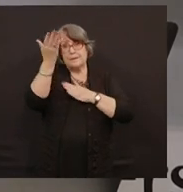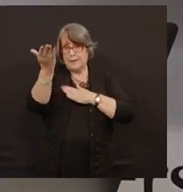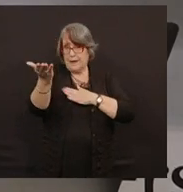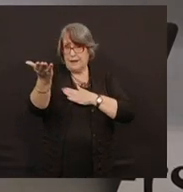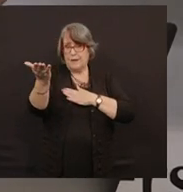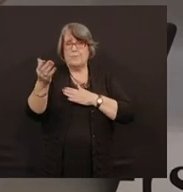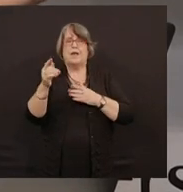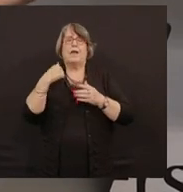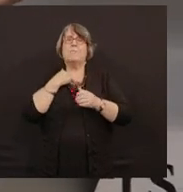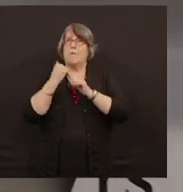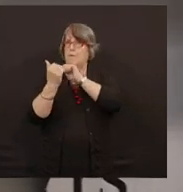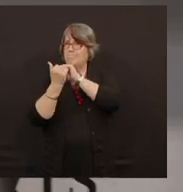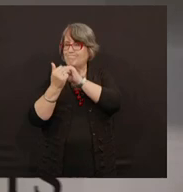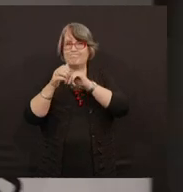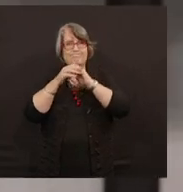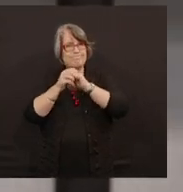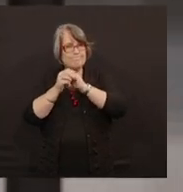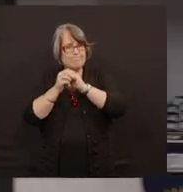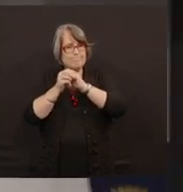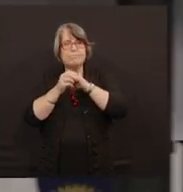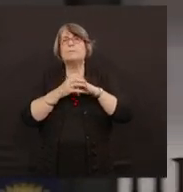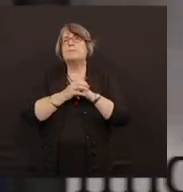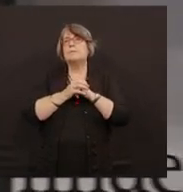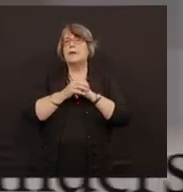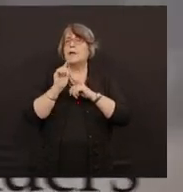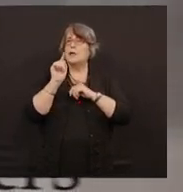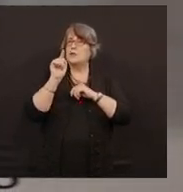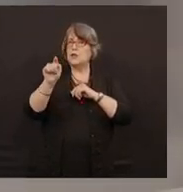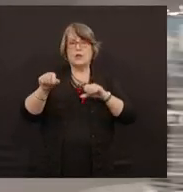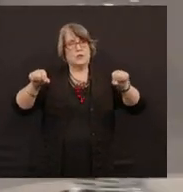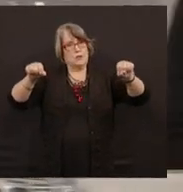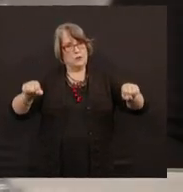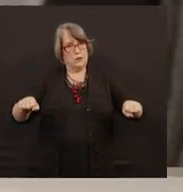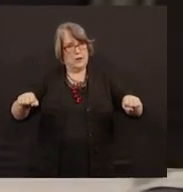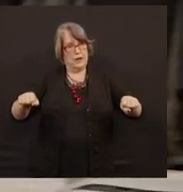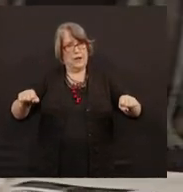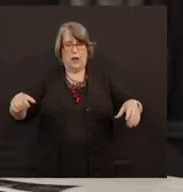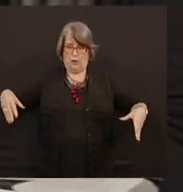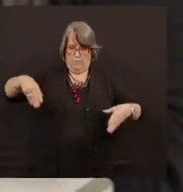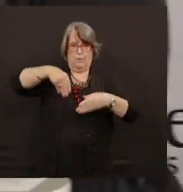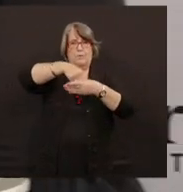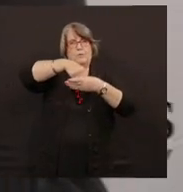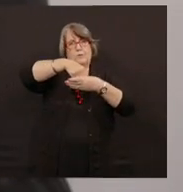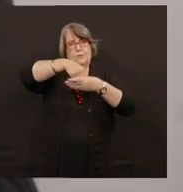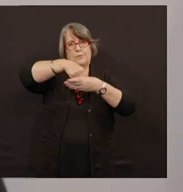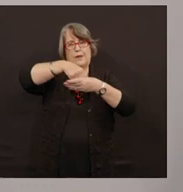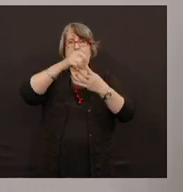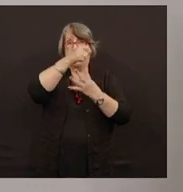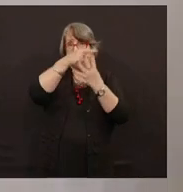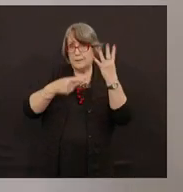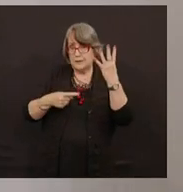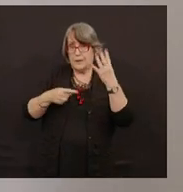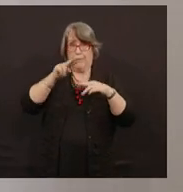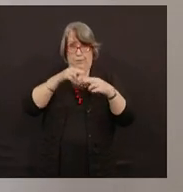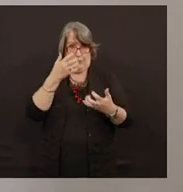is a dear friend and colleague, who's our chair of inclusion and disability